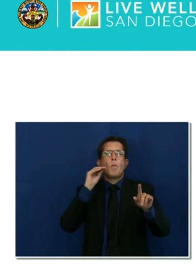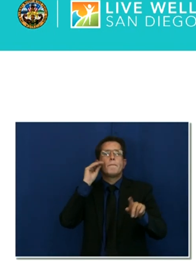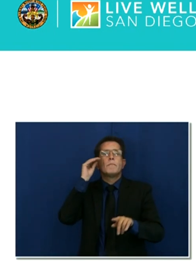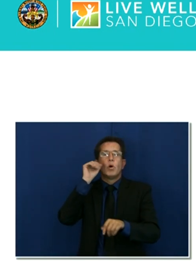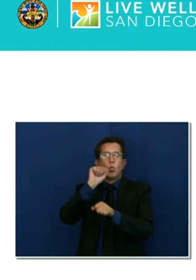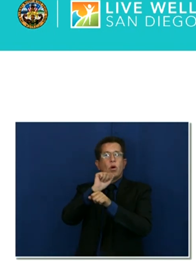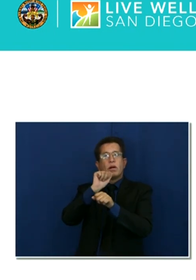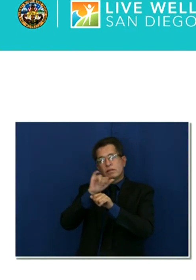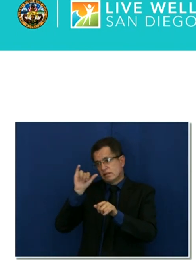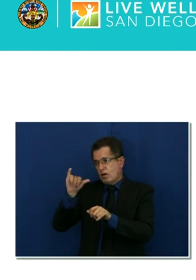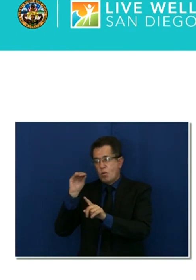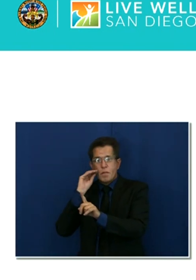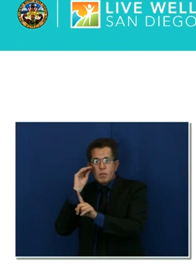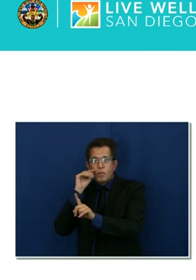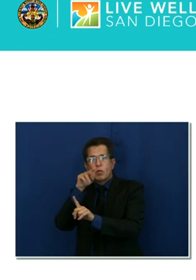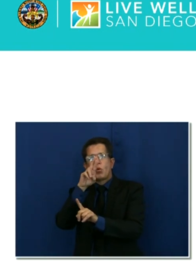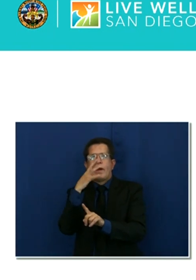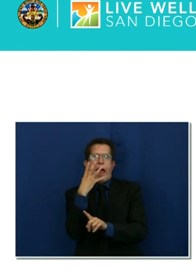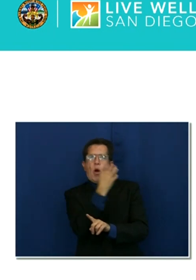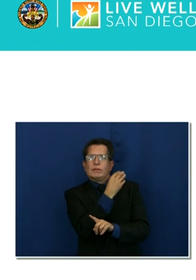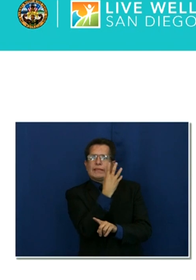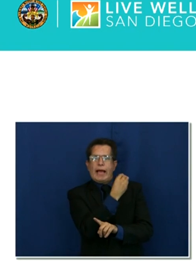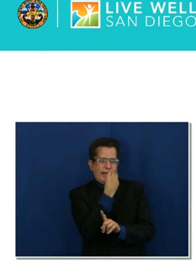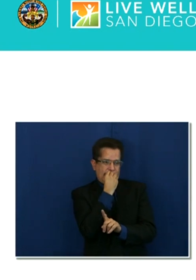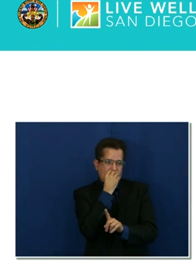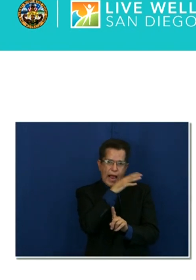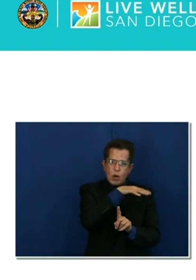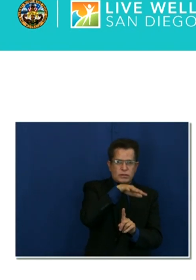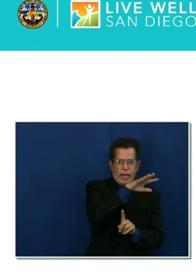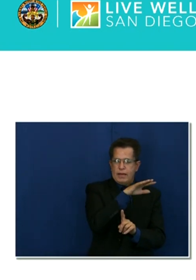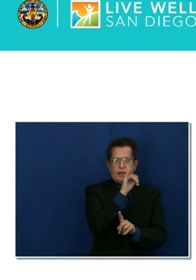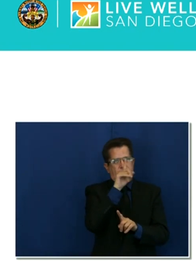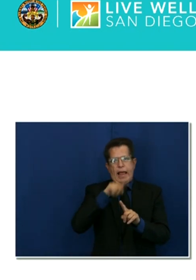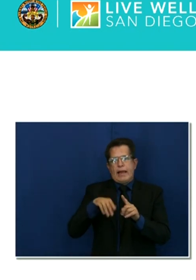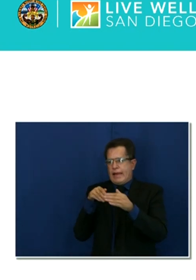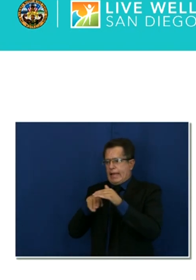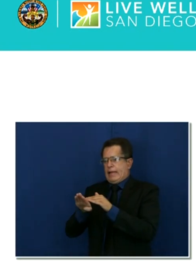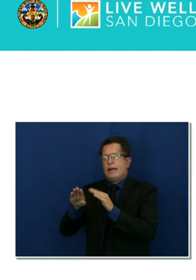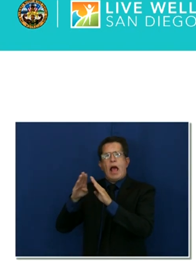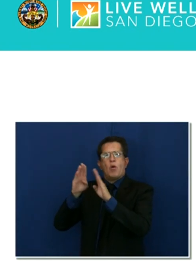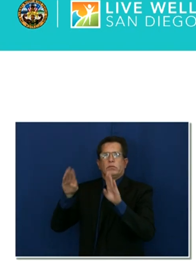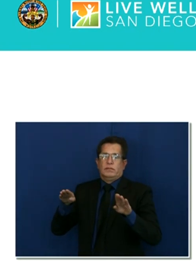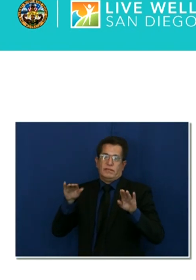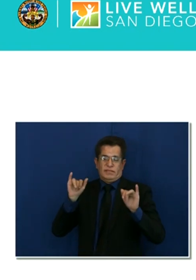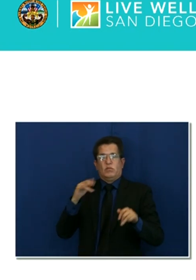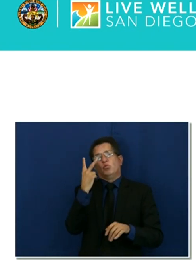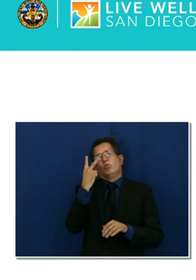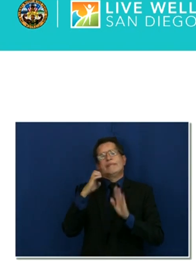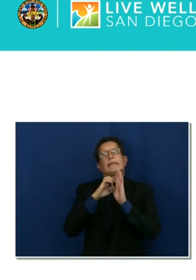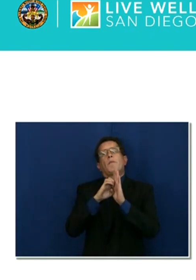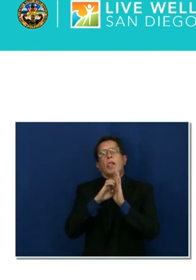home, and outdoor dining, these are just two examples, would be imposed.